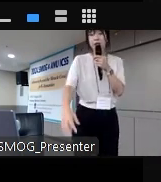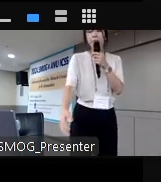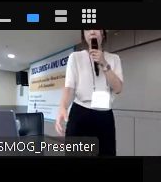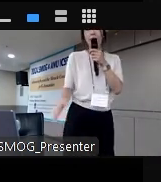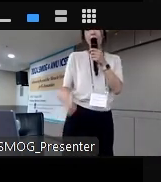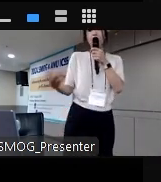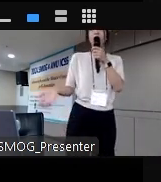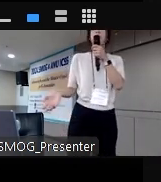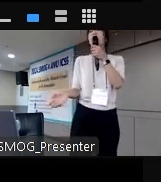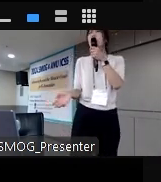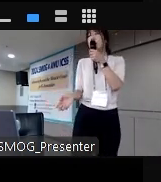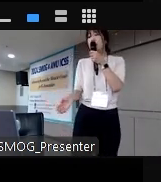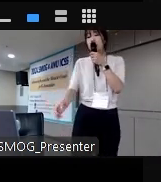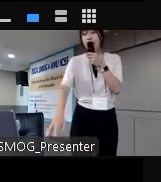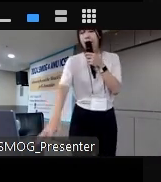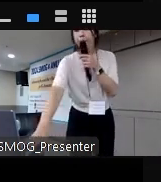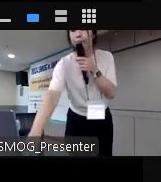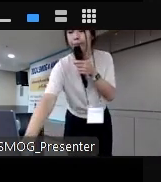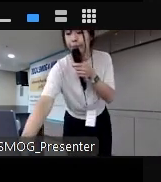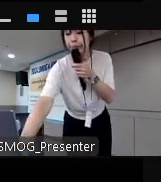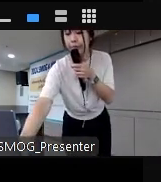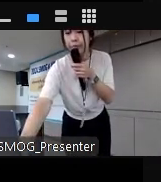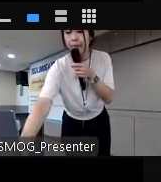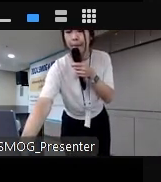to stipulate a three-way distinction.